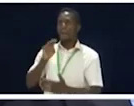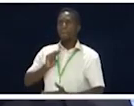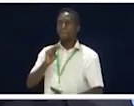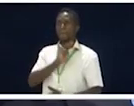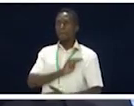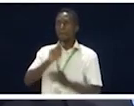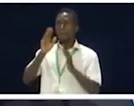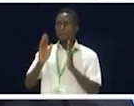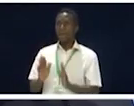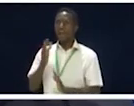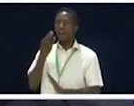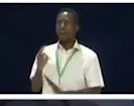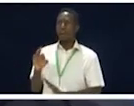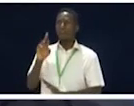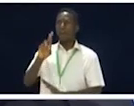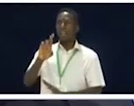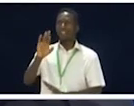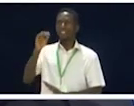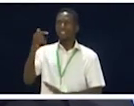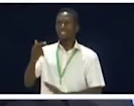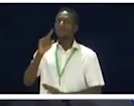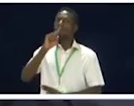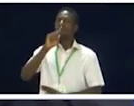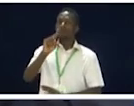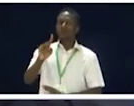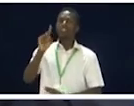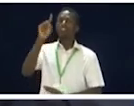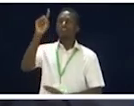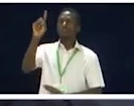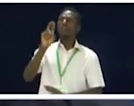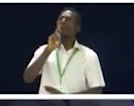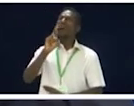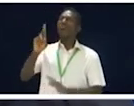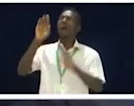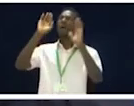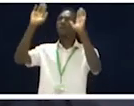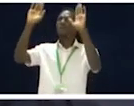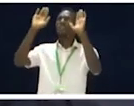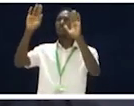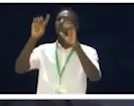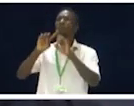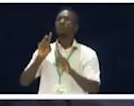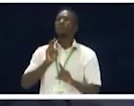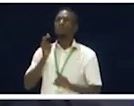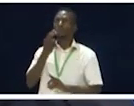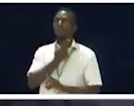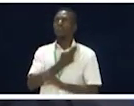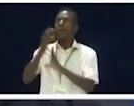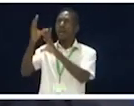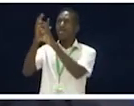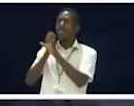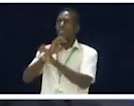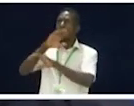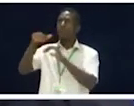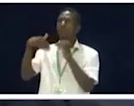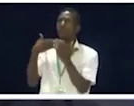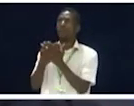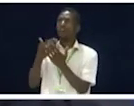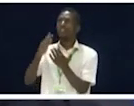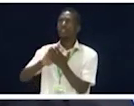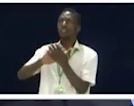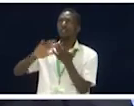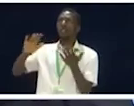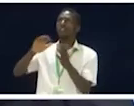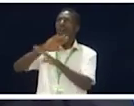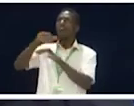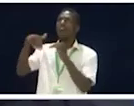been wonderful to us. And Jesus, we say thank you. Take all the glory, take all the praise. In the